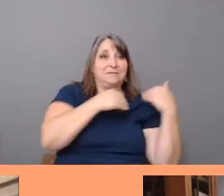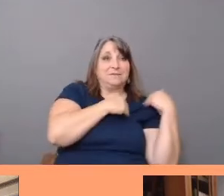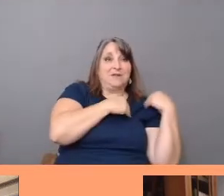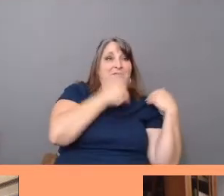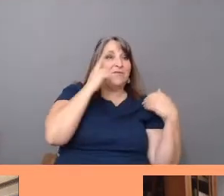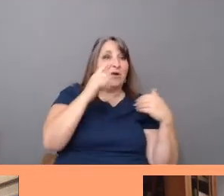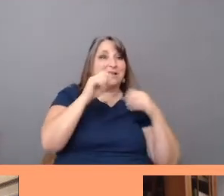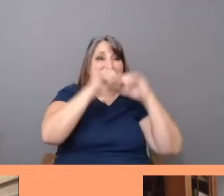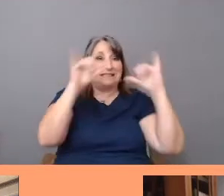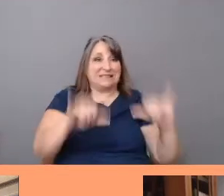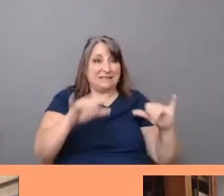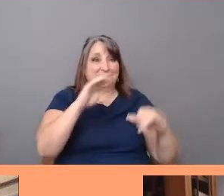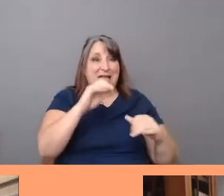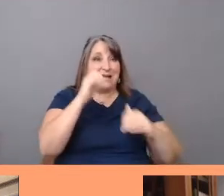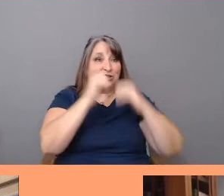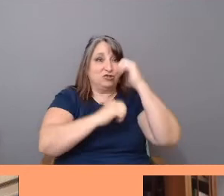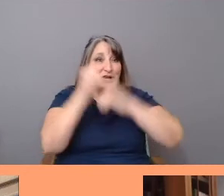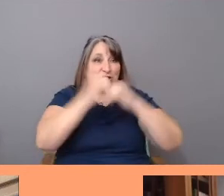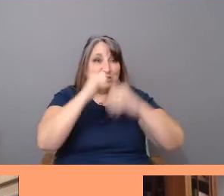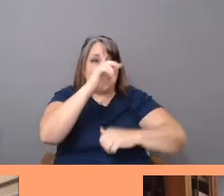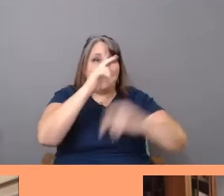which are overwhelmingly white,